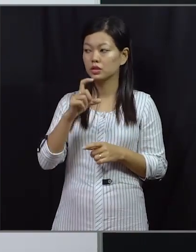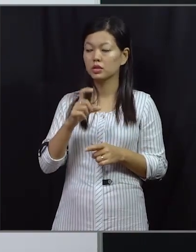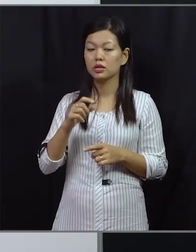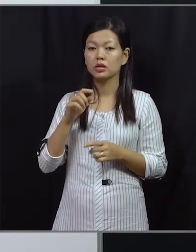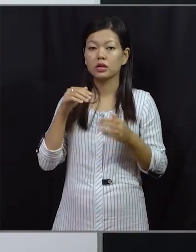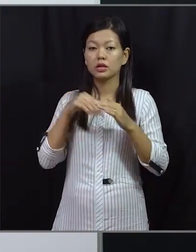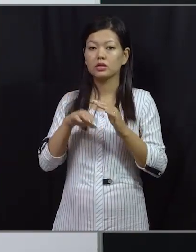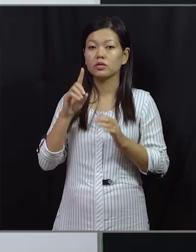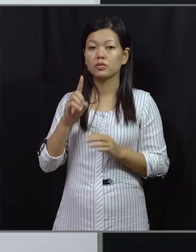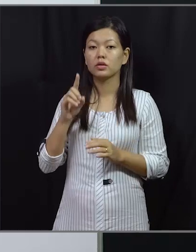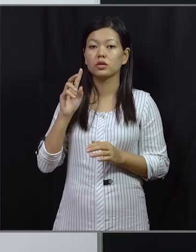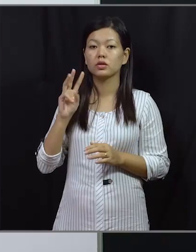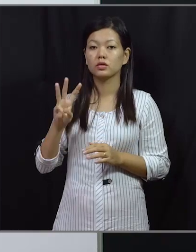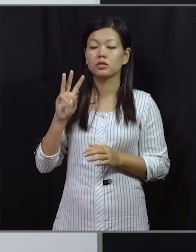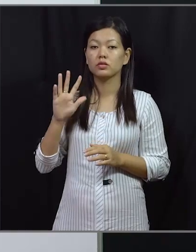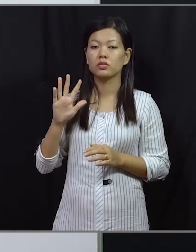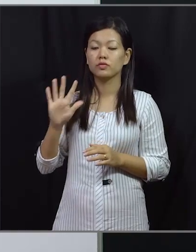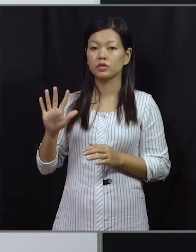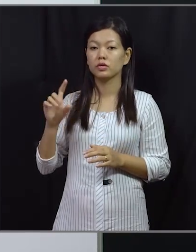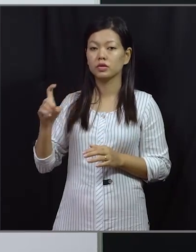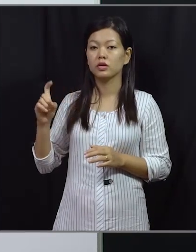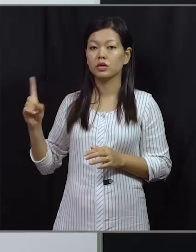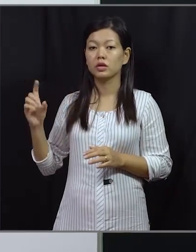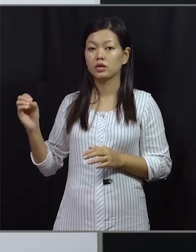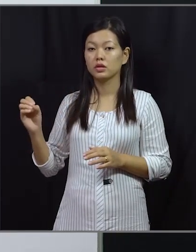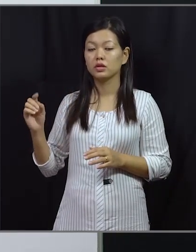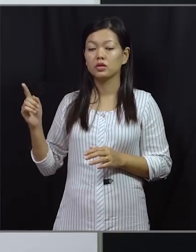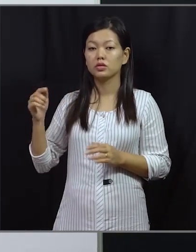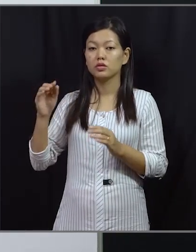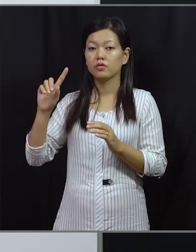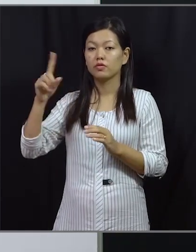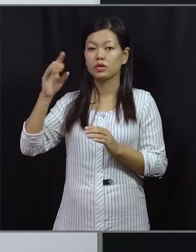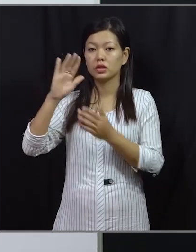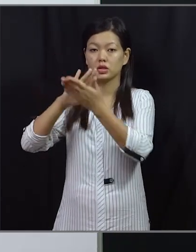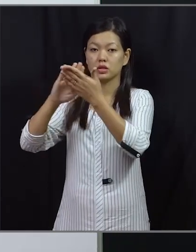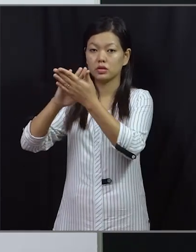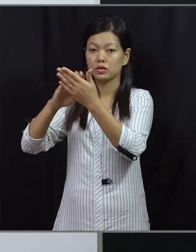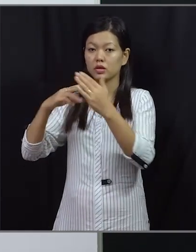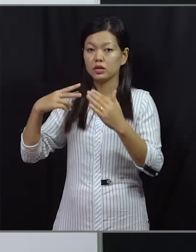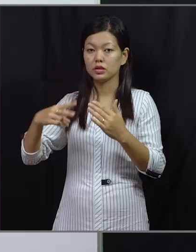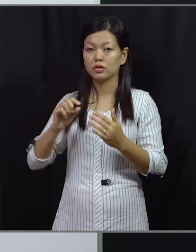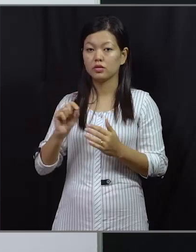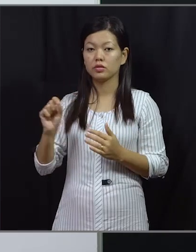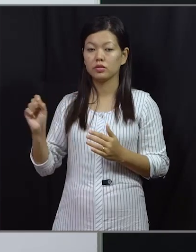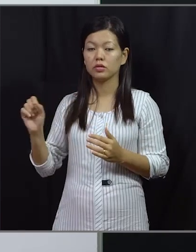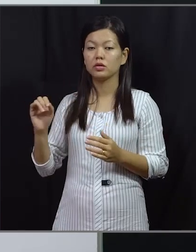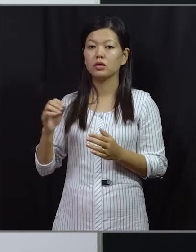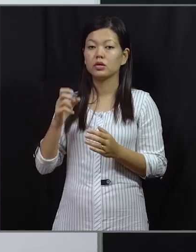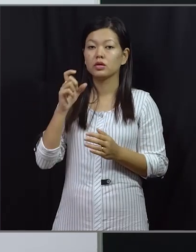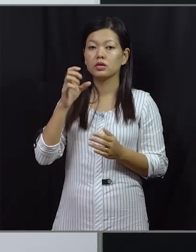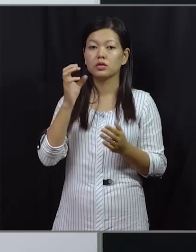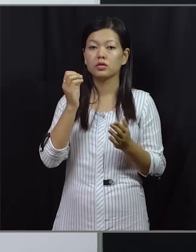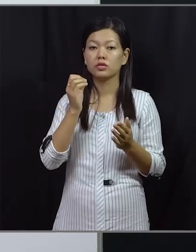1, 3, 5, 7, 10. So this is countable. So it is a finite set. It has definite number of elements, and this is